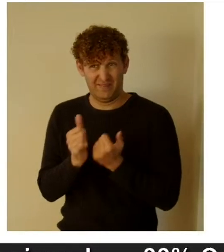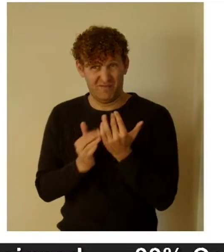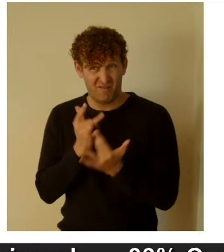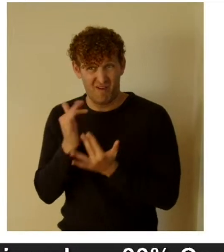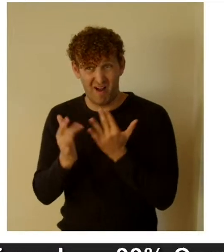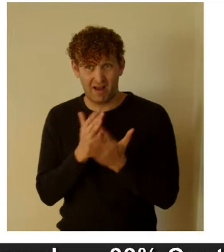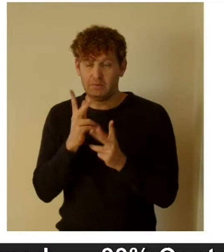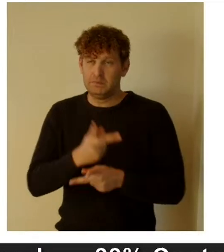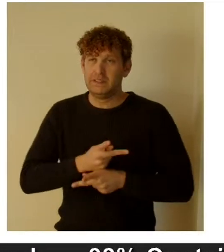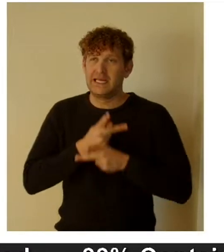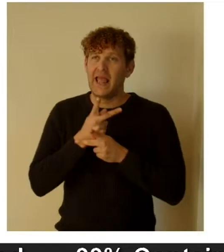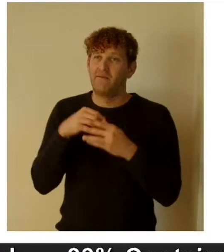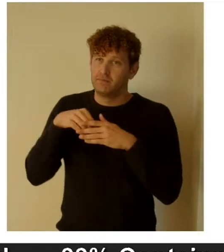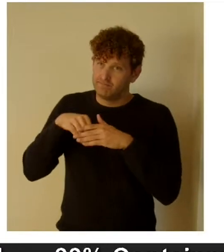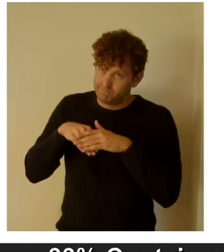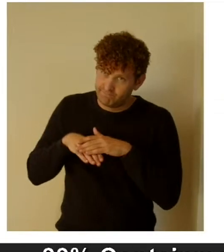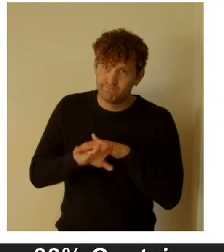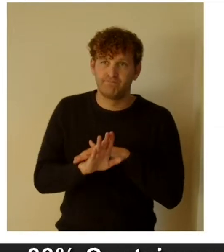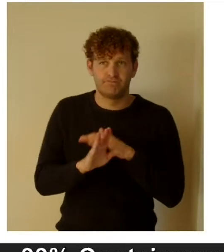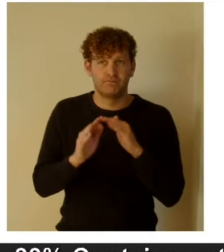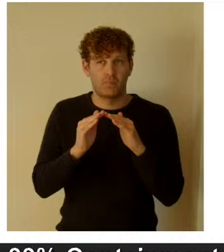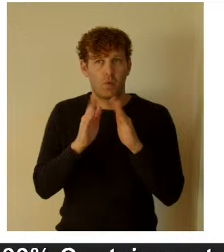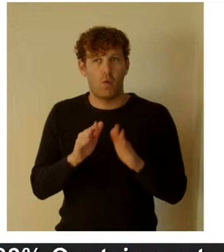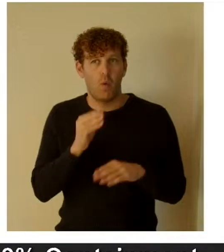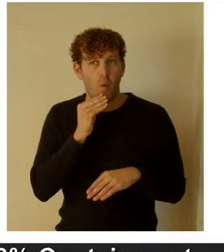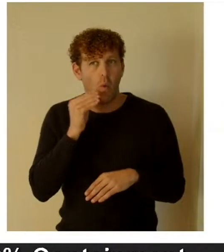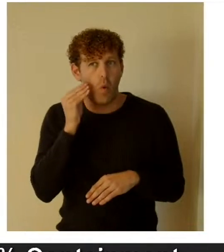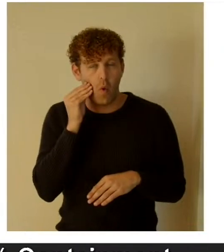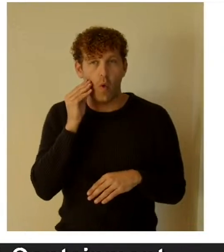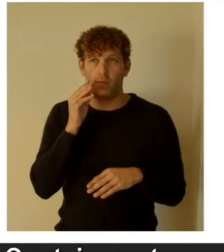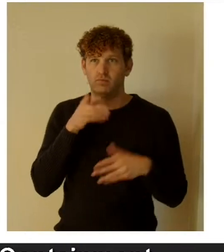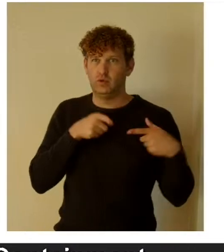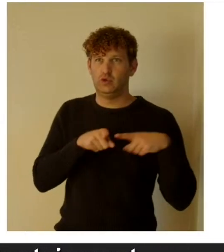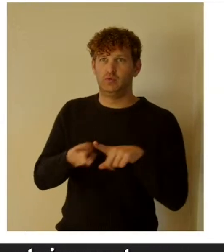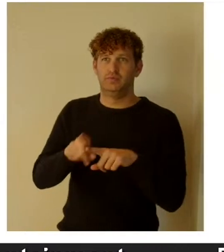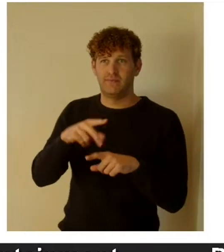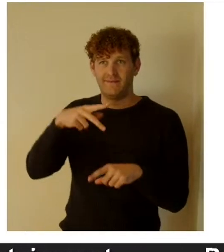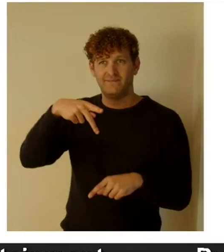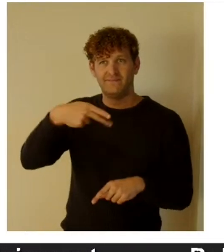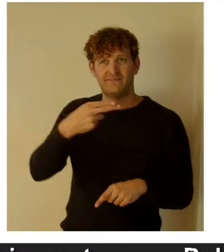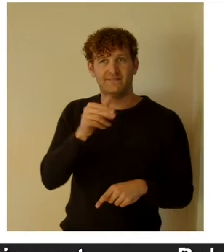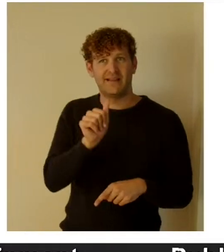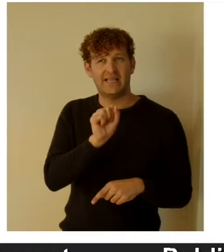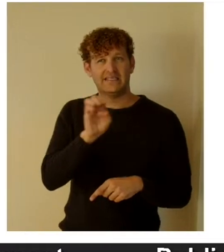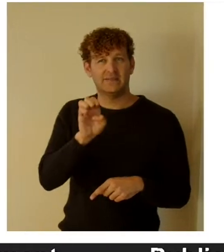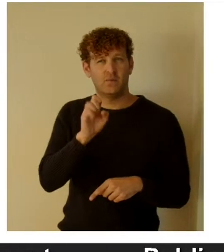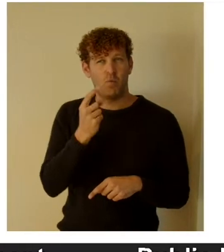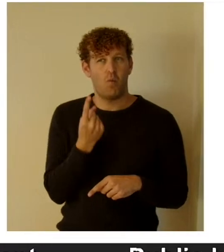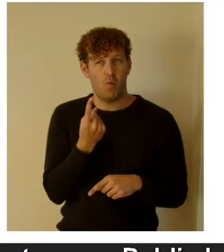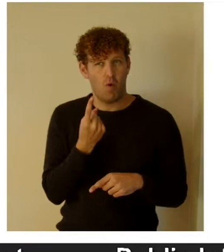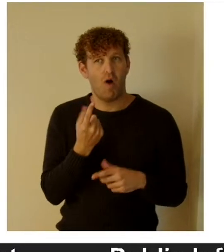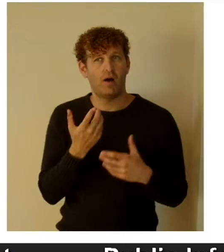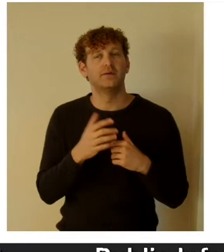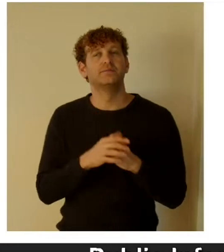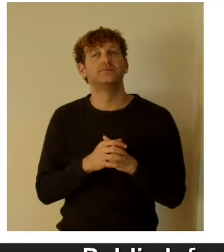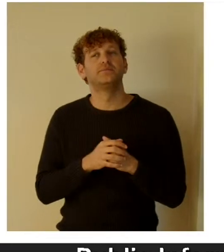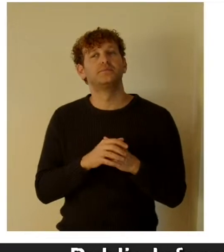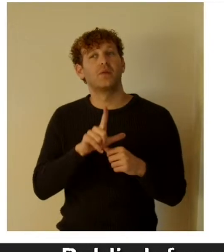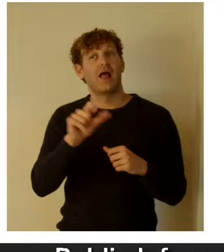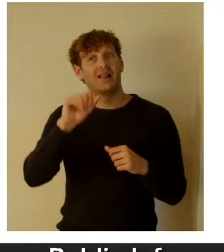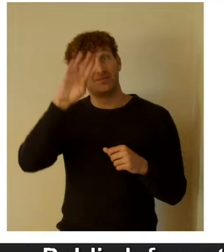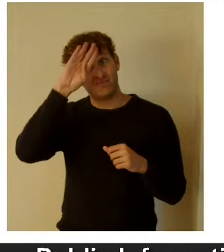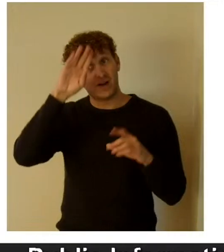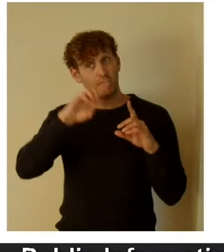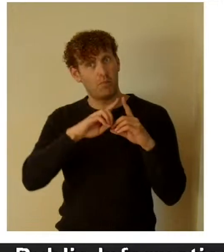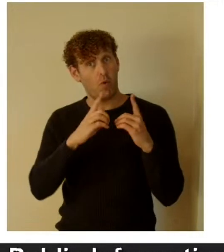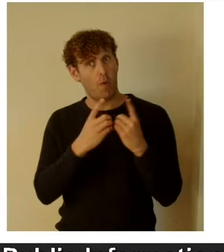phase 1 is done. You should do that actually under the guidance of the county health department and the county fire department. And in fact, if you're looking to go onto your property and sift